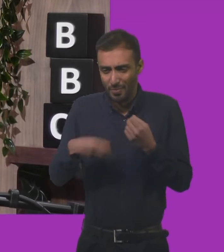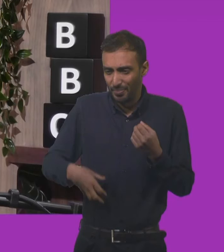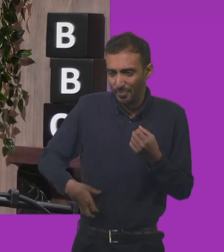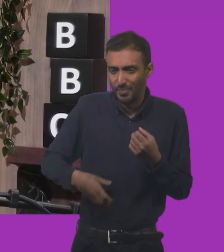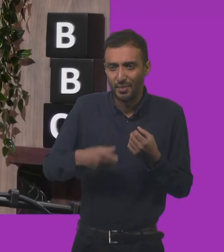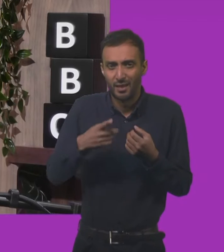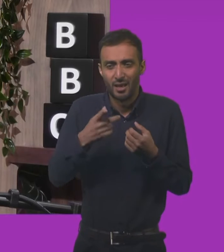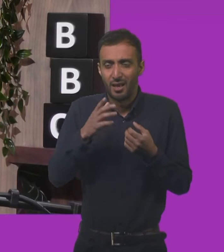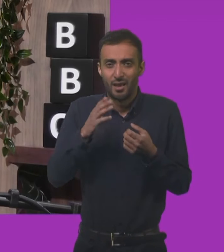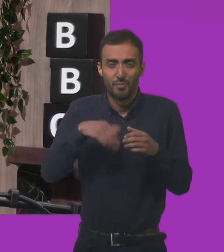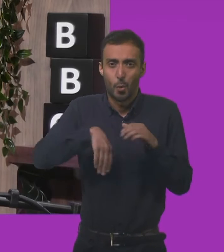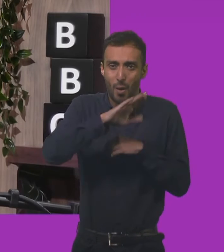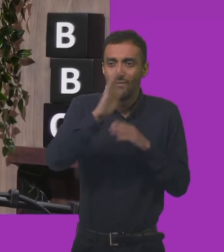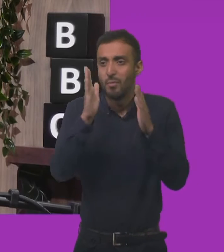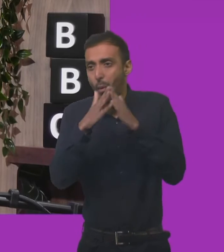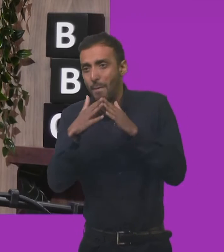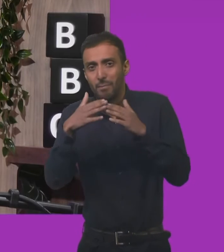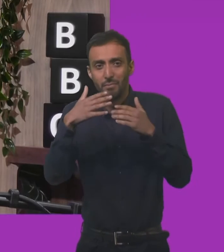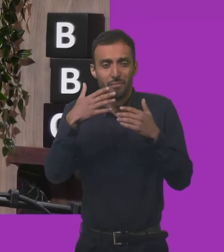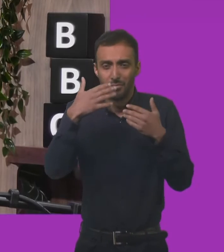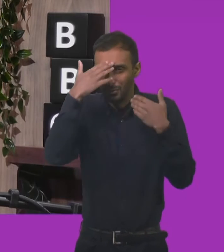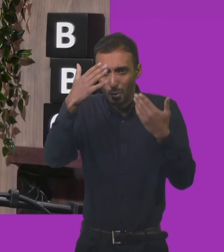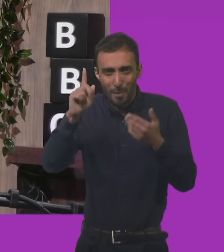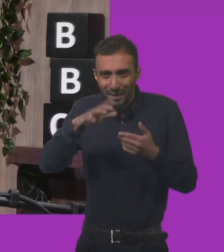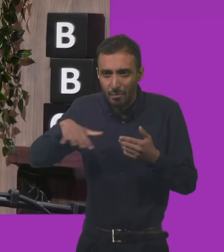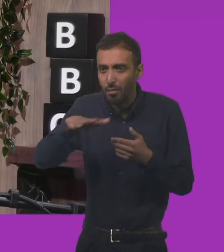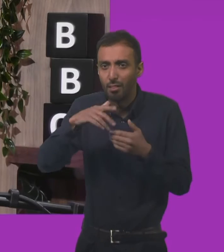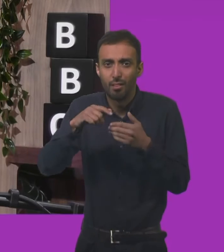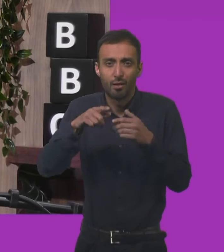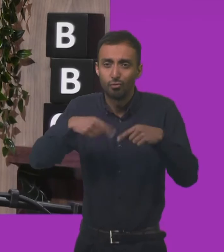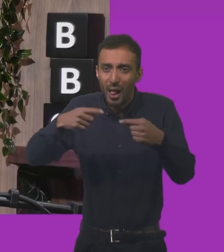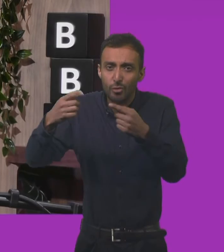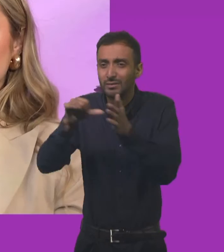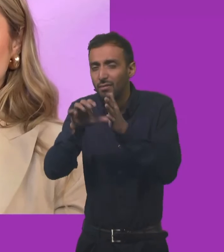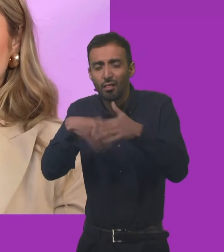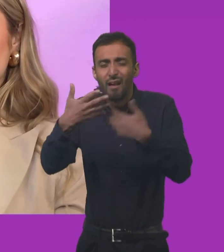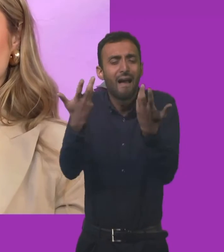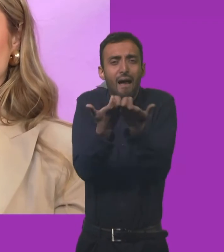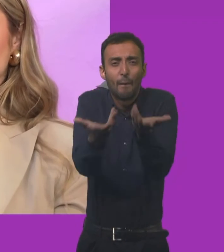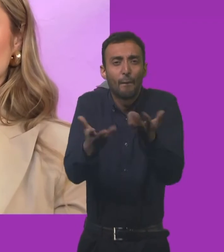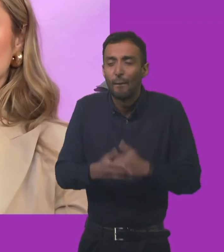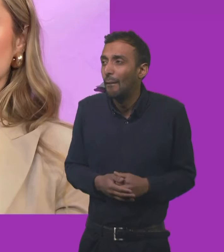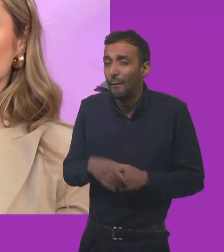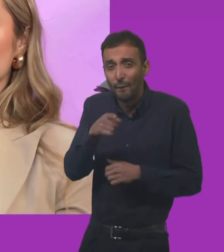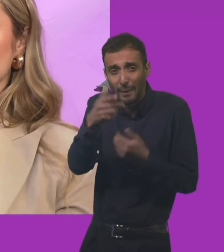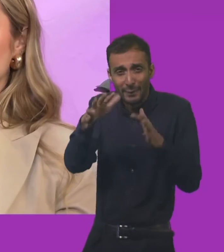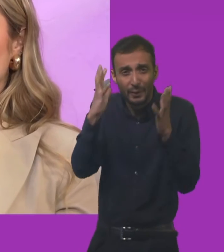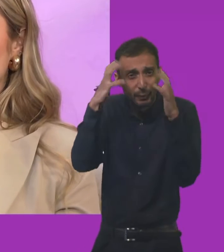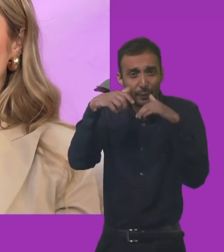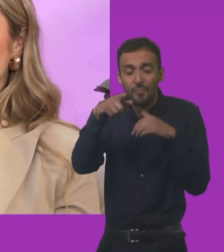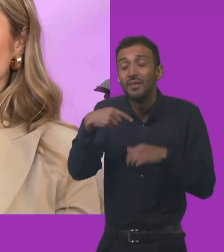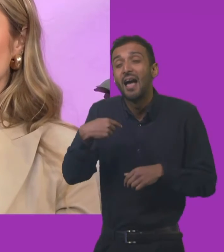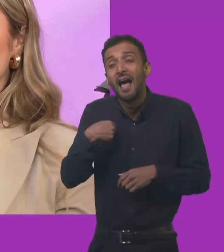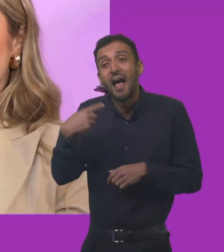know? You know, do you have any trouble with the stoma? Does it cause you problems ever? Were you worried about it? I think for me, because I was so poorly